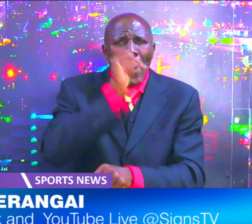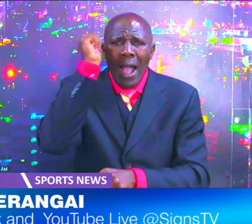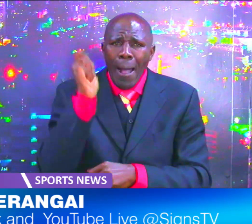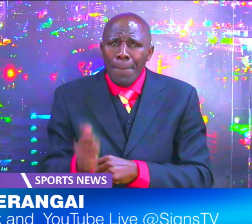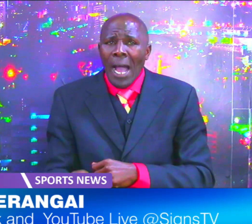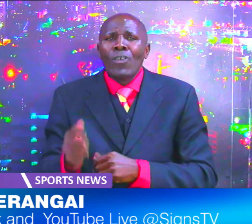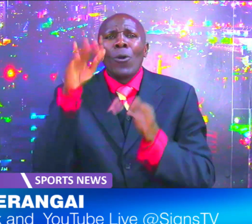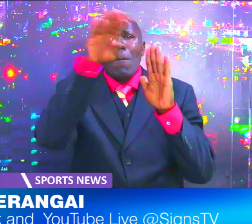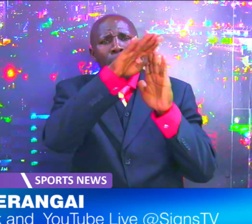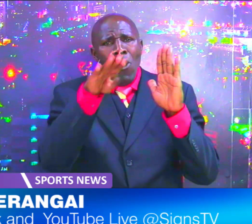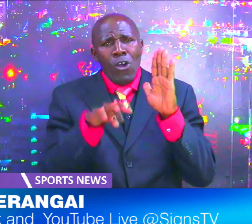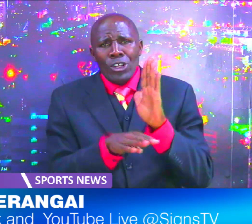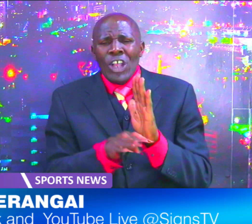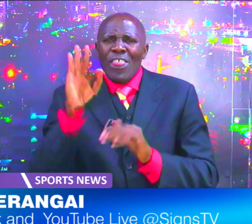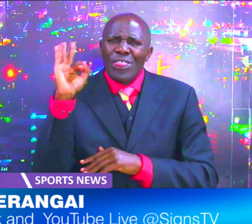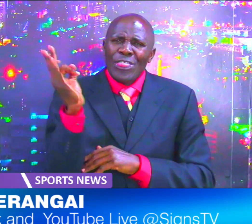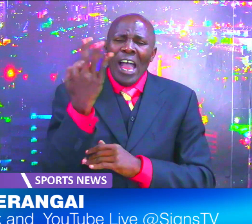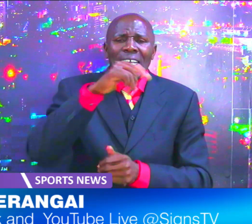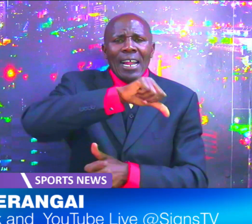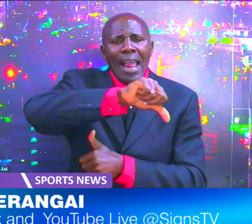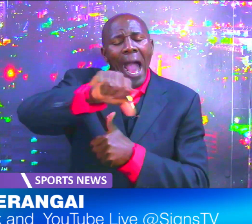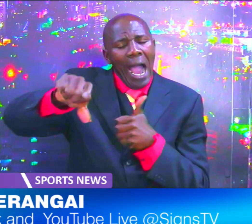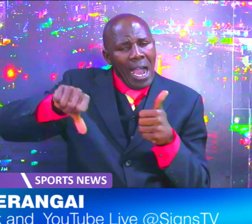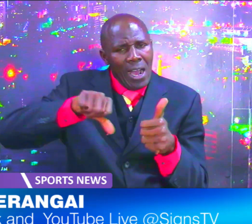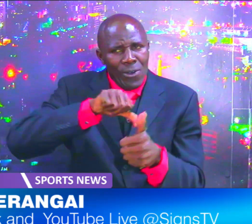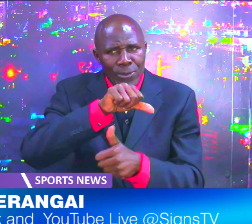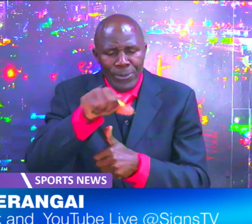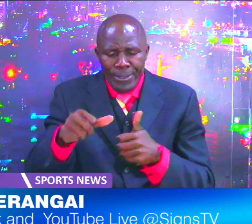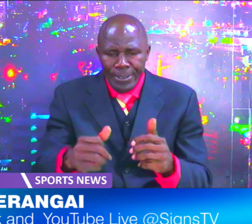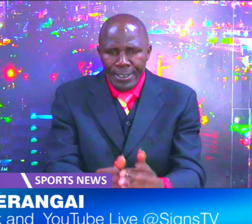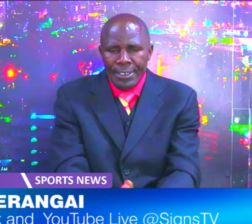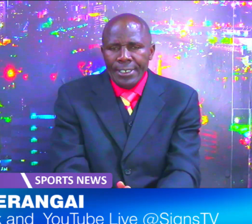while Fulham progress to the third round.